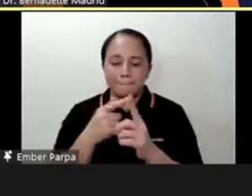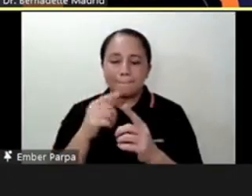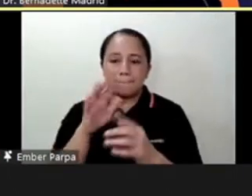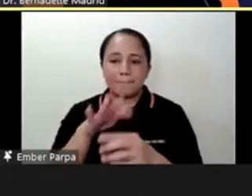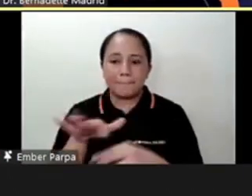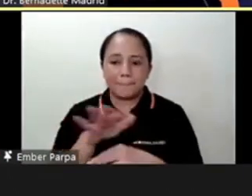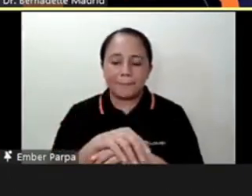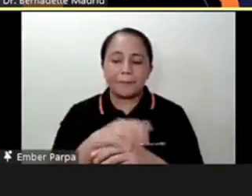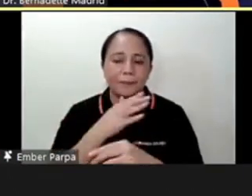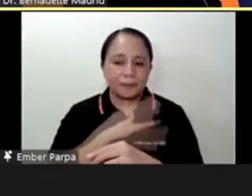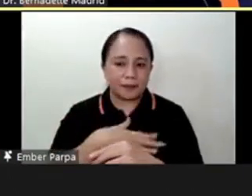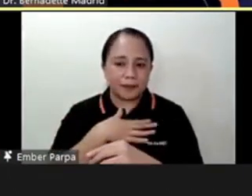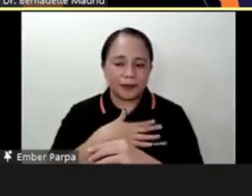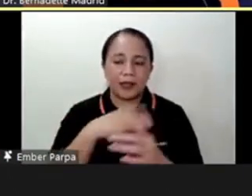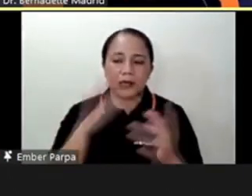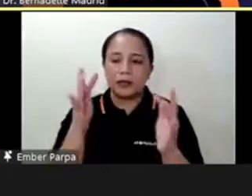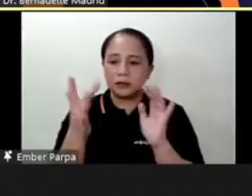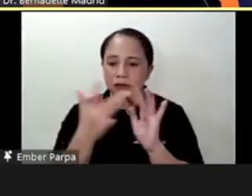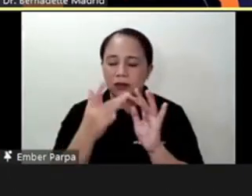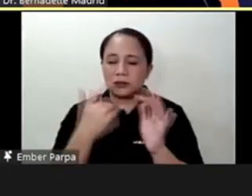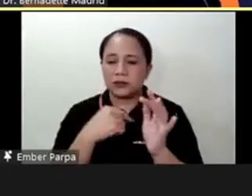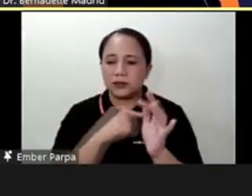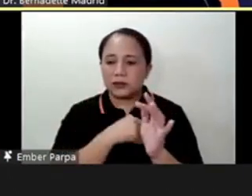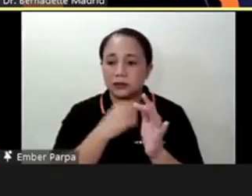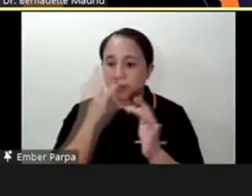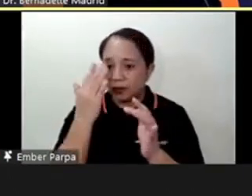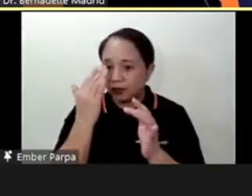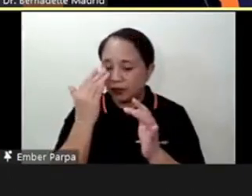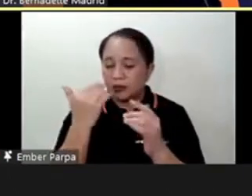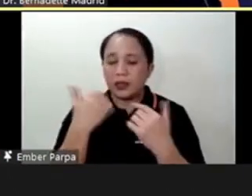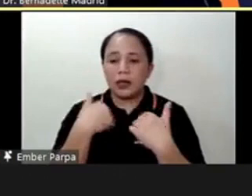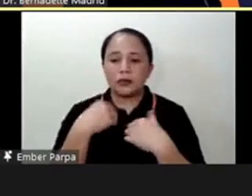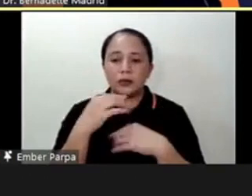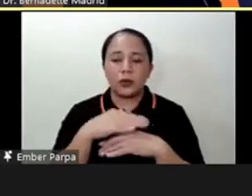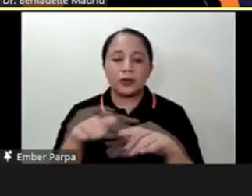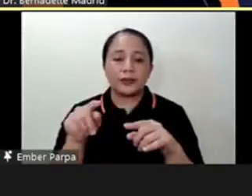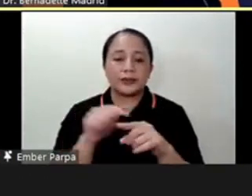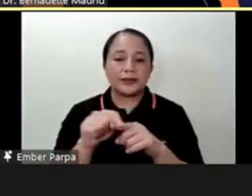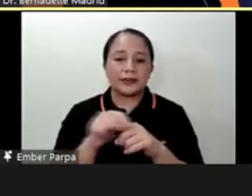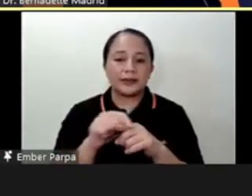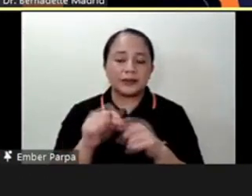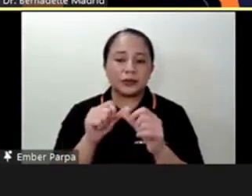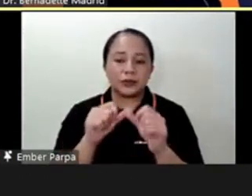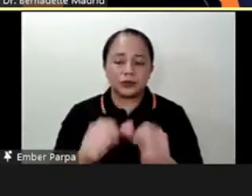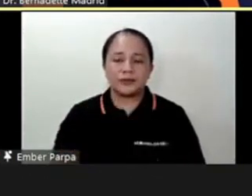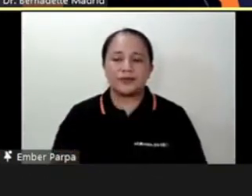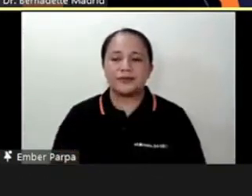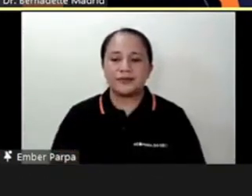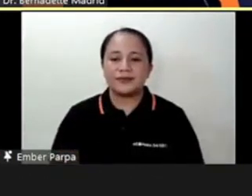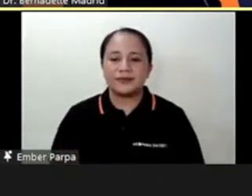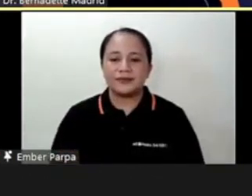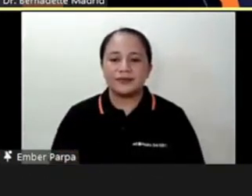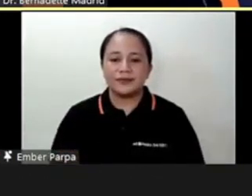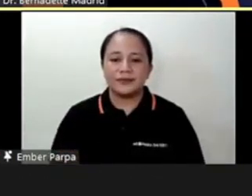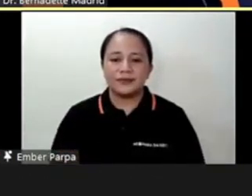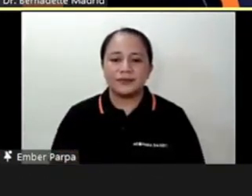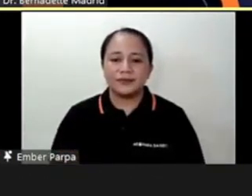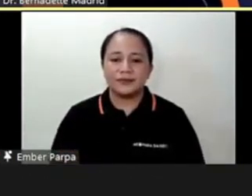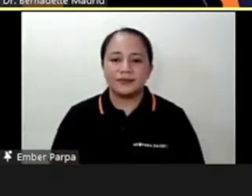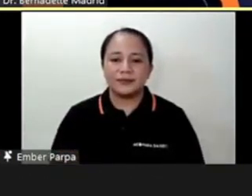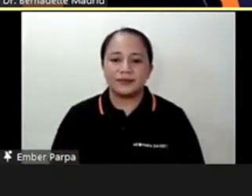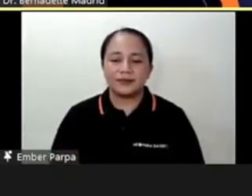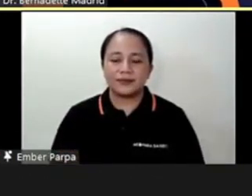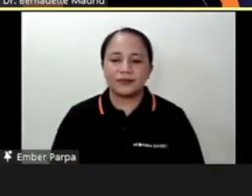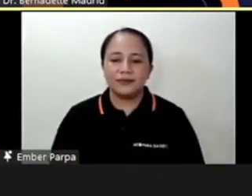areas, please get in touch with us because the online training is ongoing. Okay,